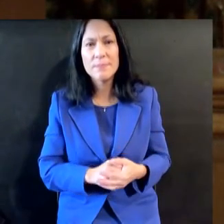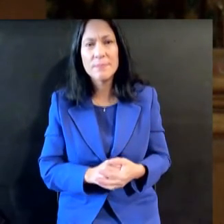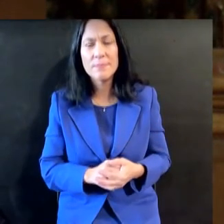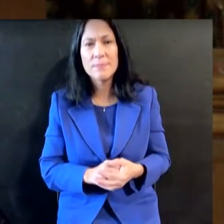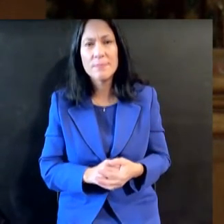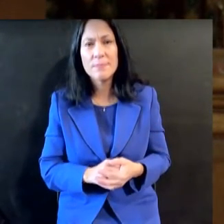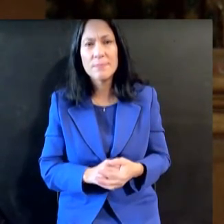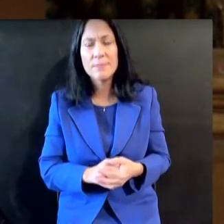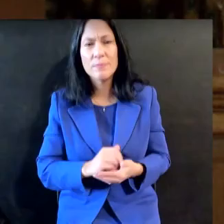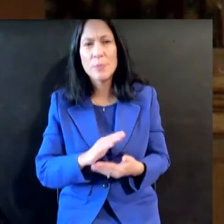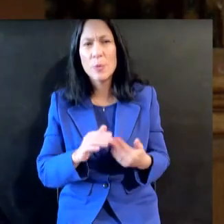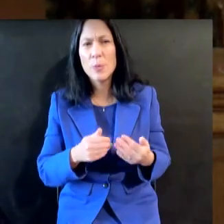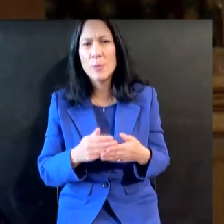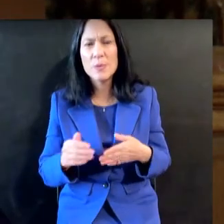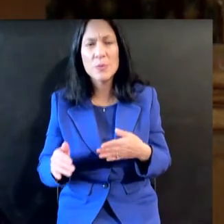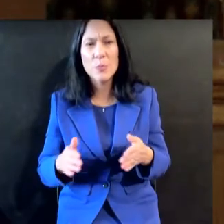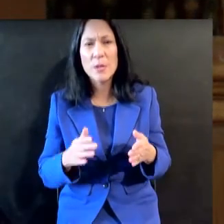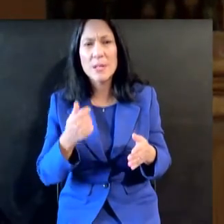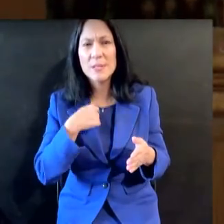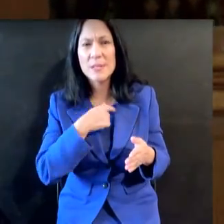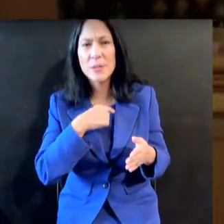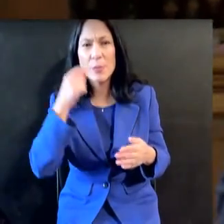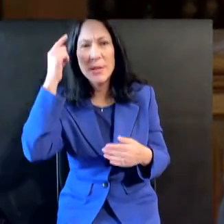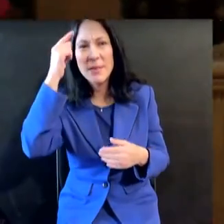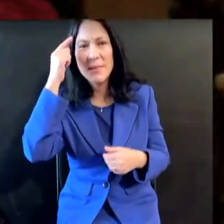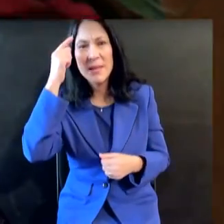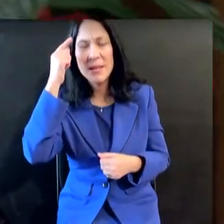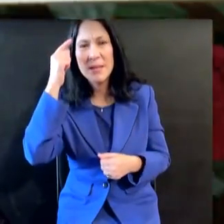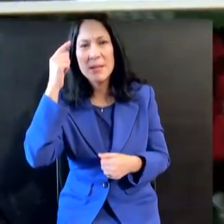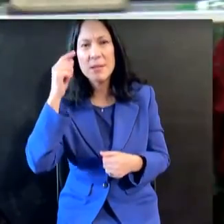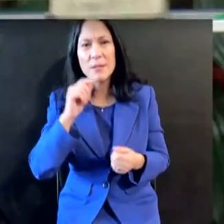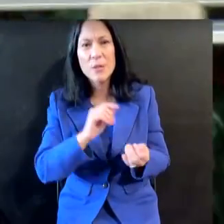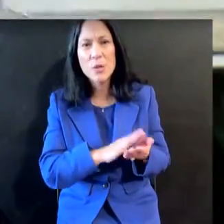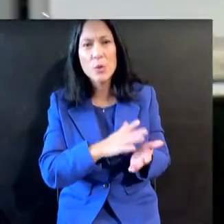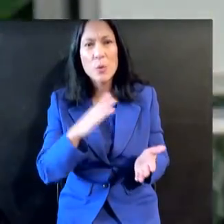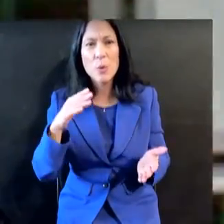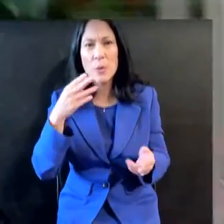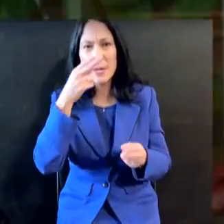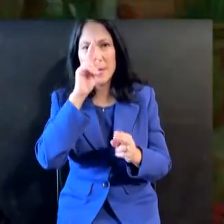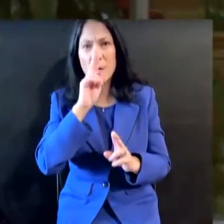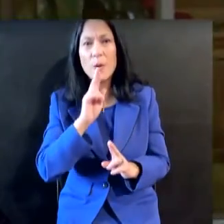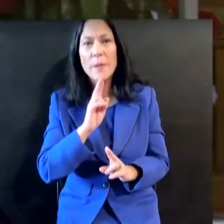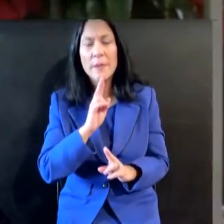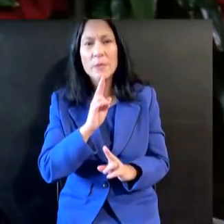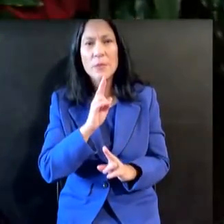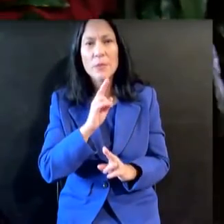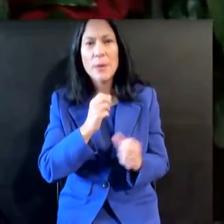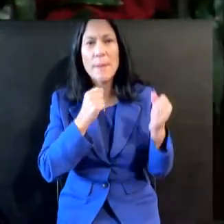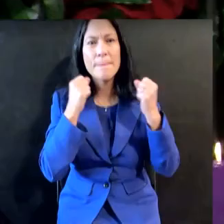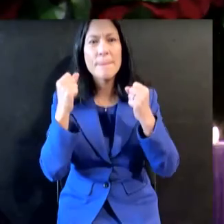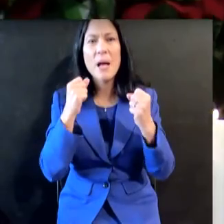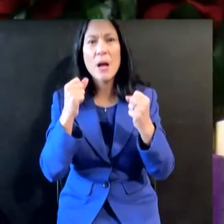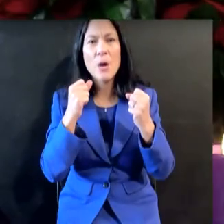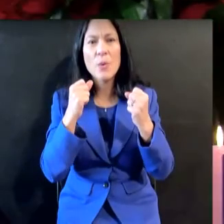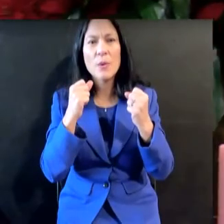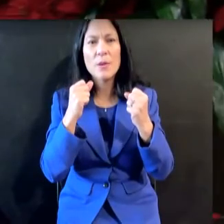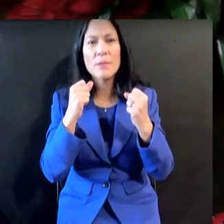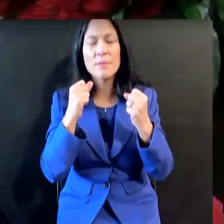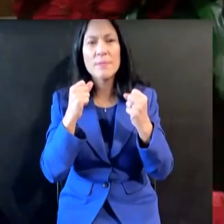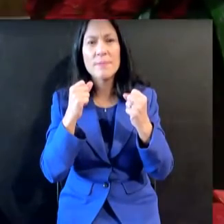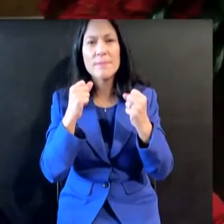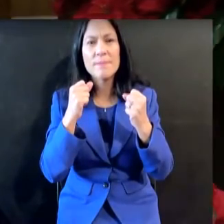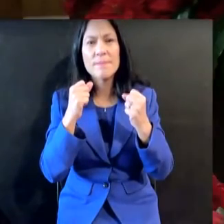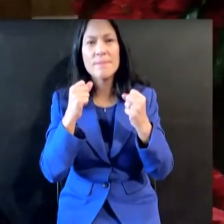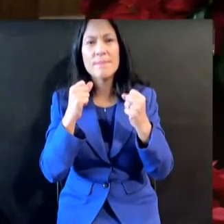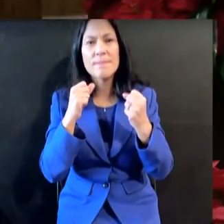All these ways that we think glory and honor, power and might are